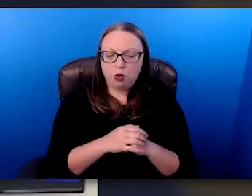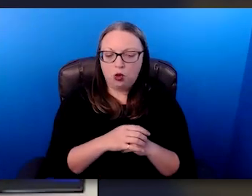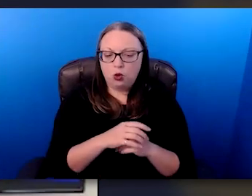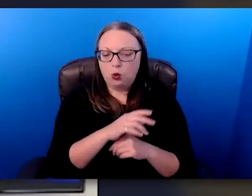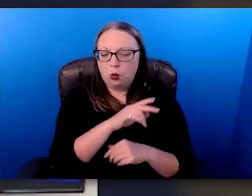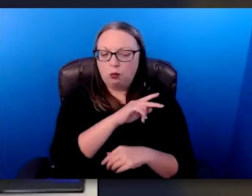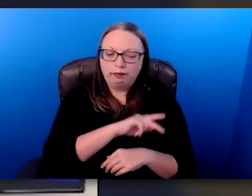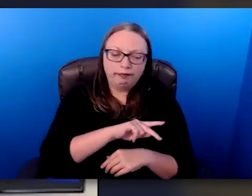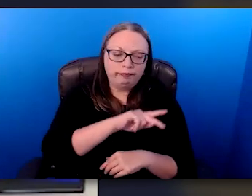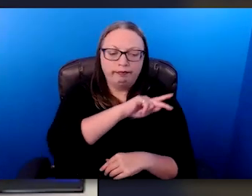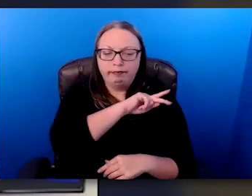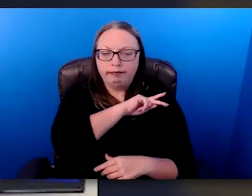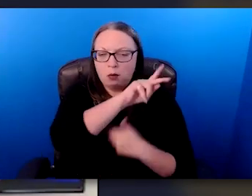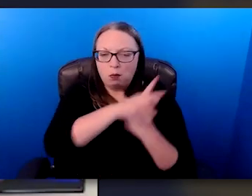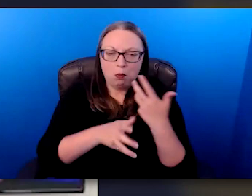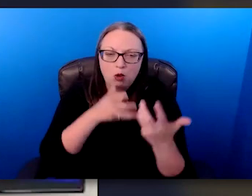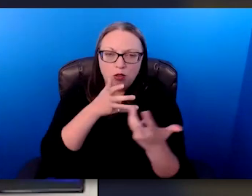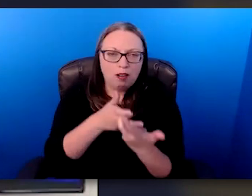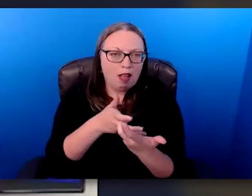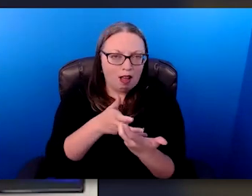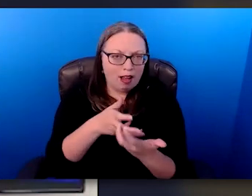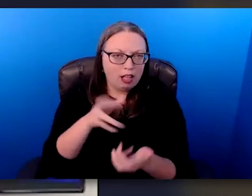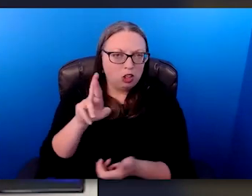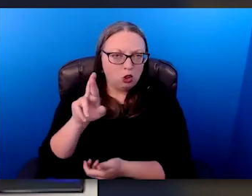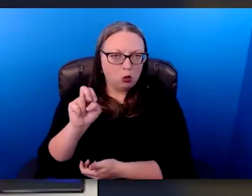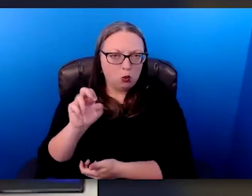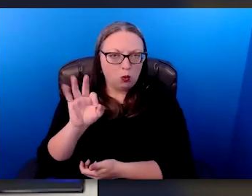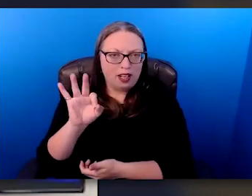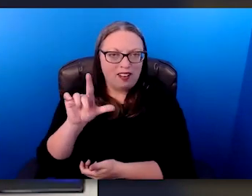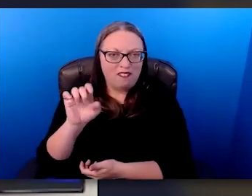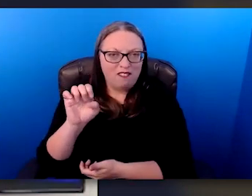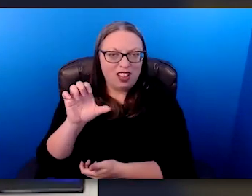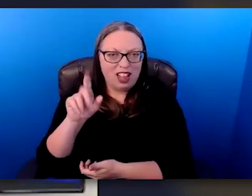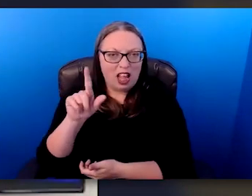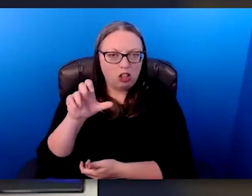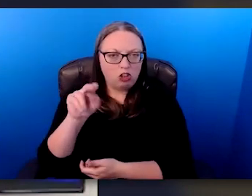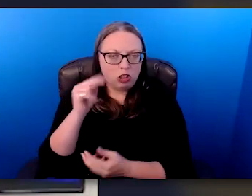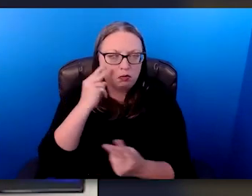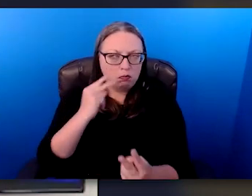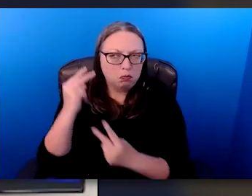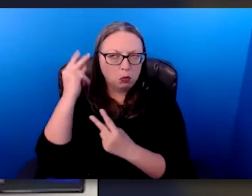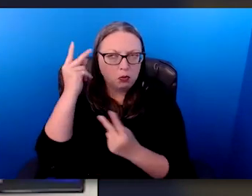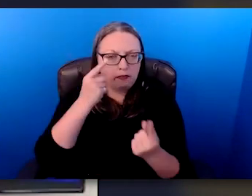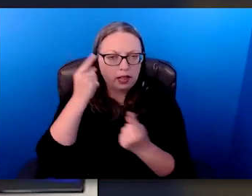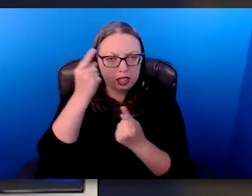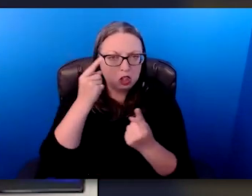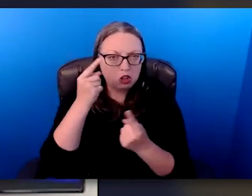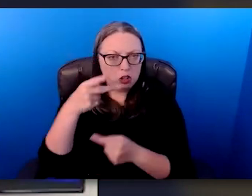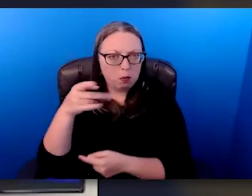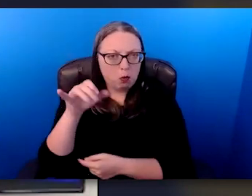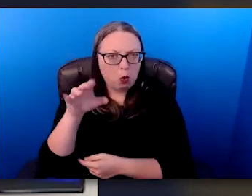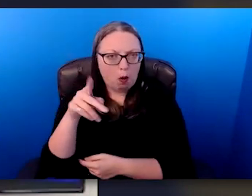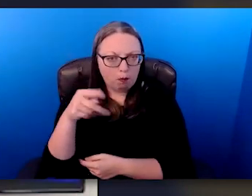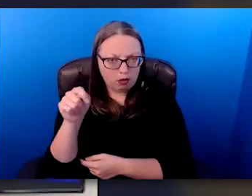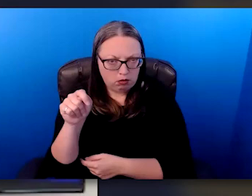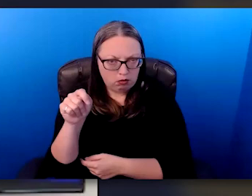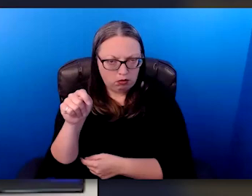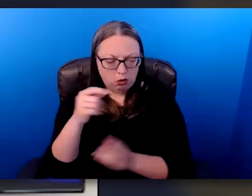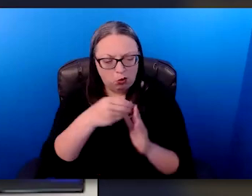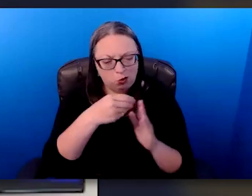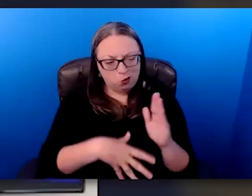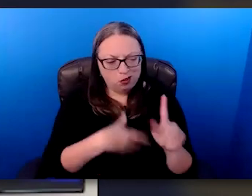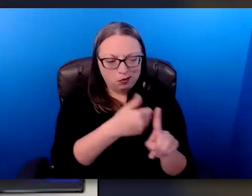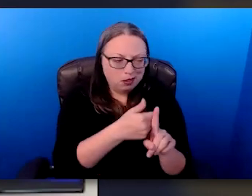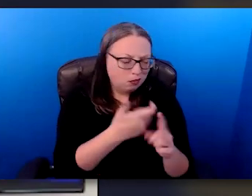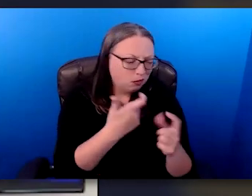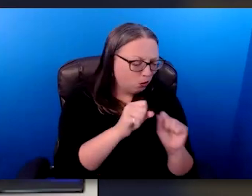personalize reflection prompts. So the student would, these were students who were trying to decide on a program